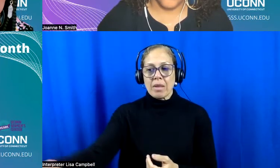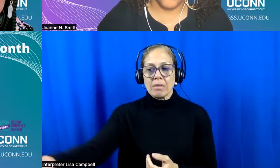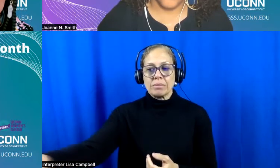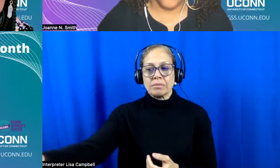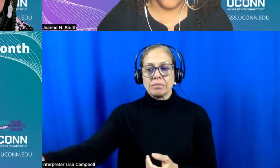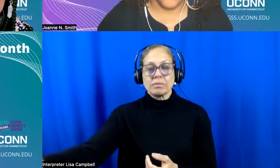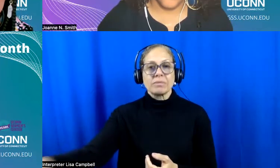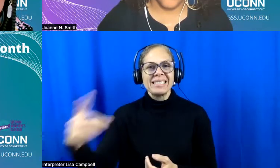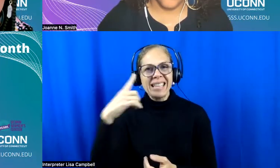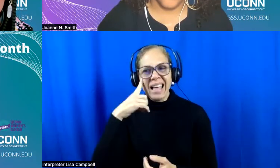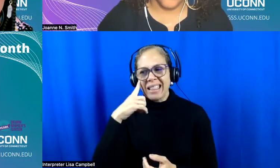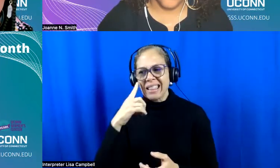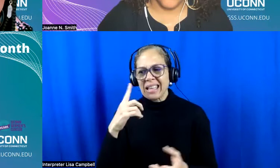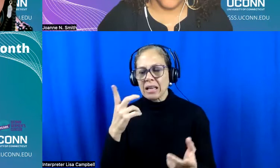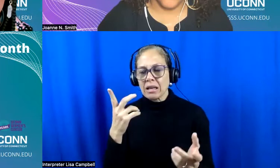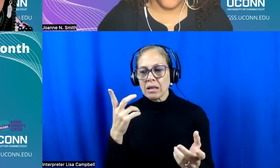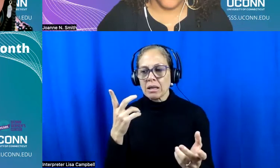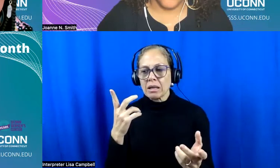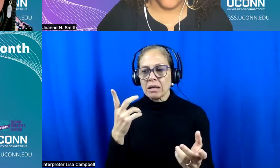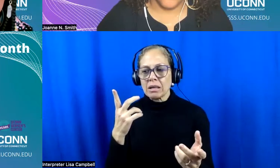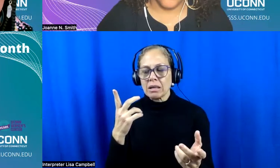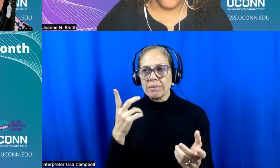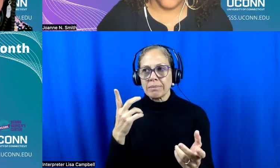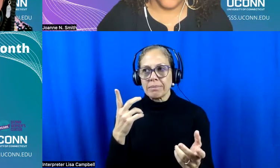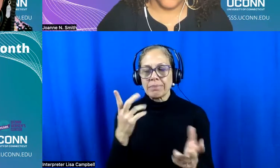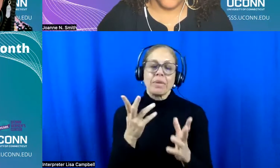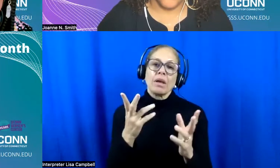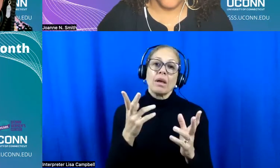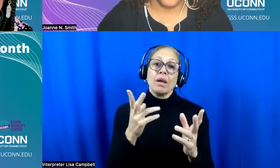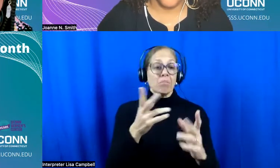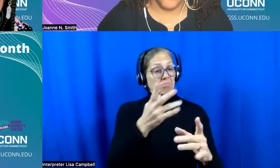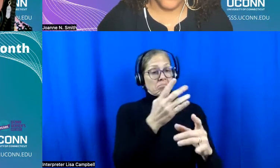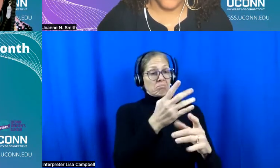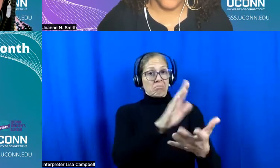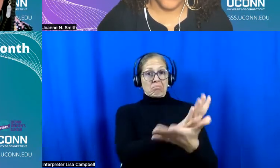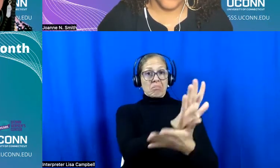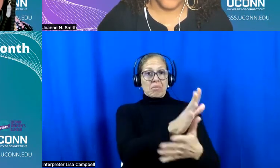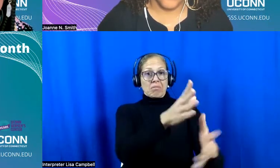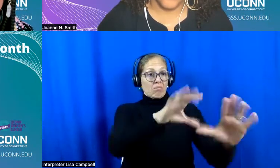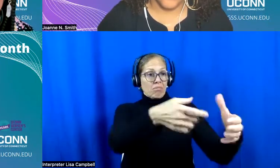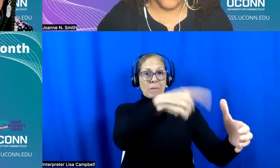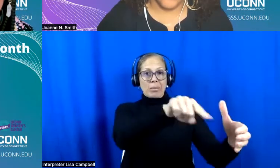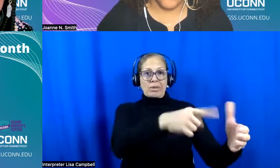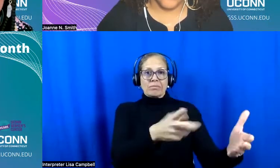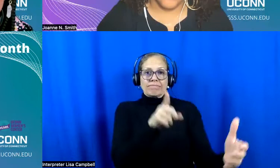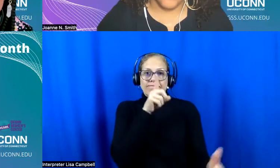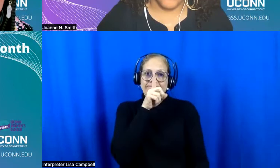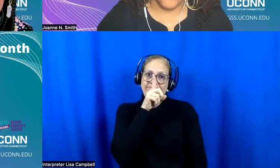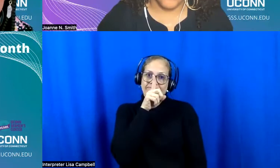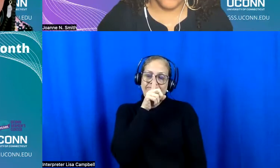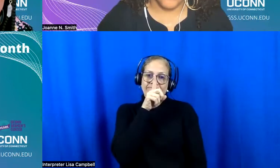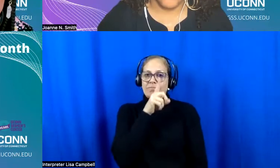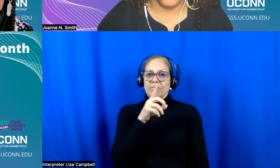I think people don't, people, and so institutions are made of people, don't want to talk about child sexual abuse because it deals with the